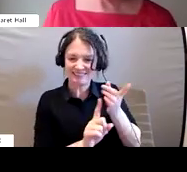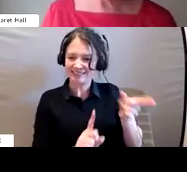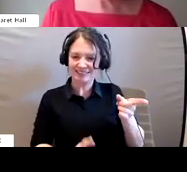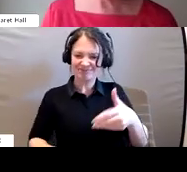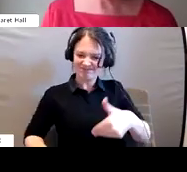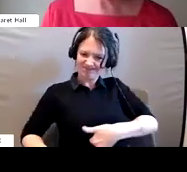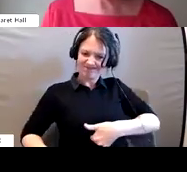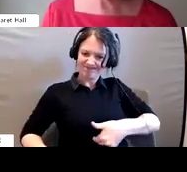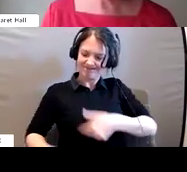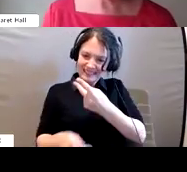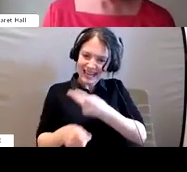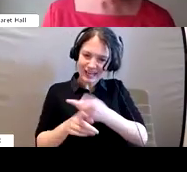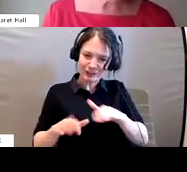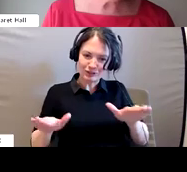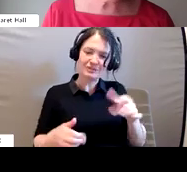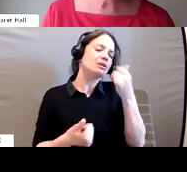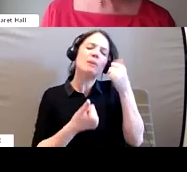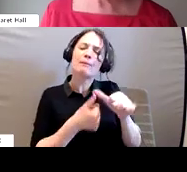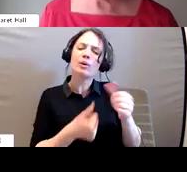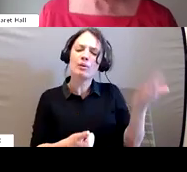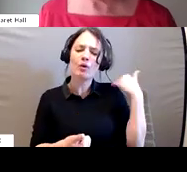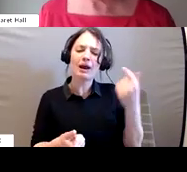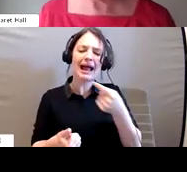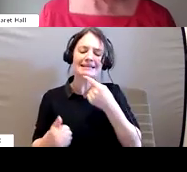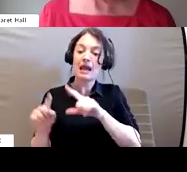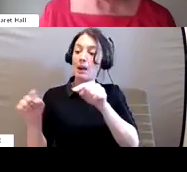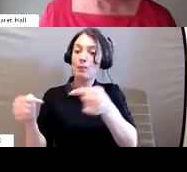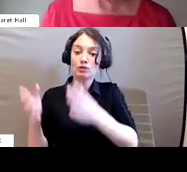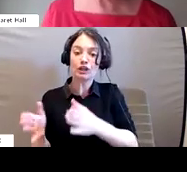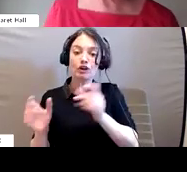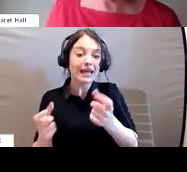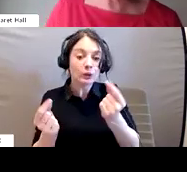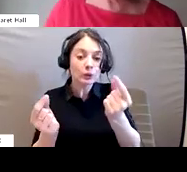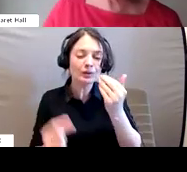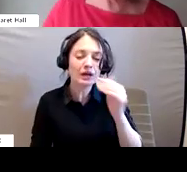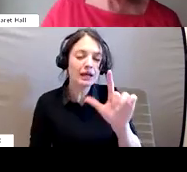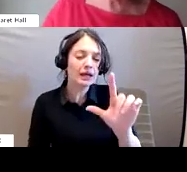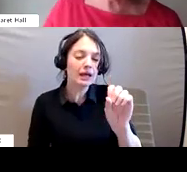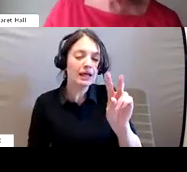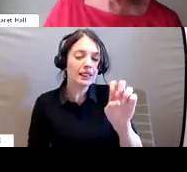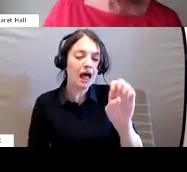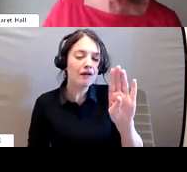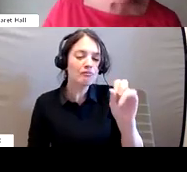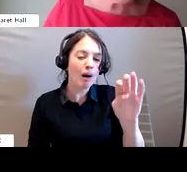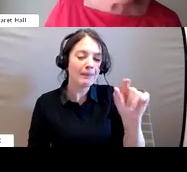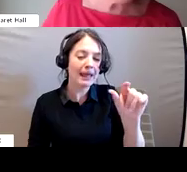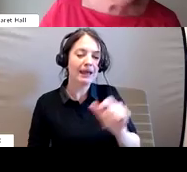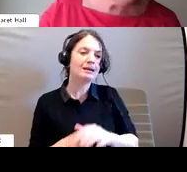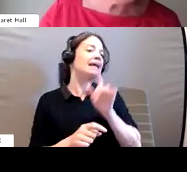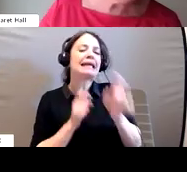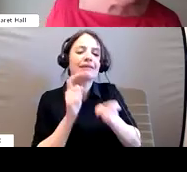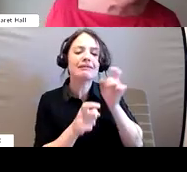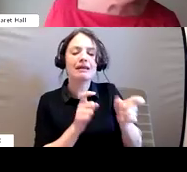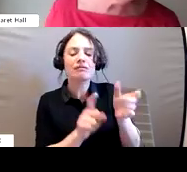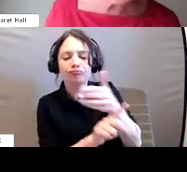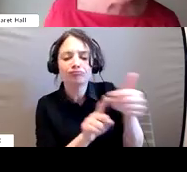remember, I referred to perpetrators using love bombing and similar techniques to really construct the kind of relationship that can